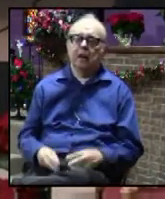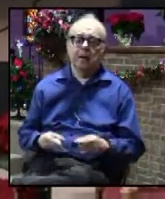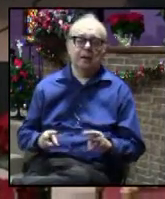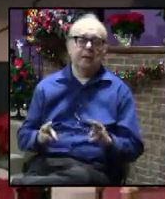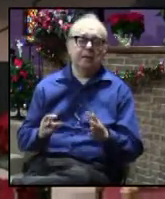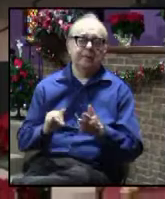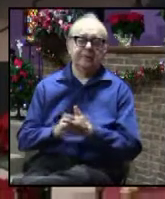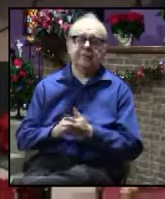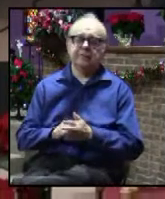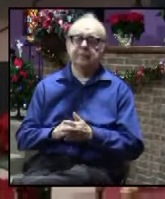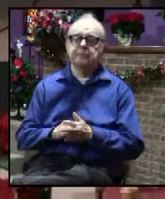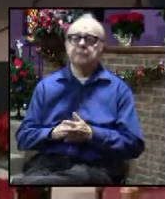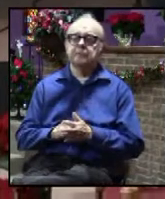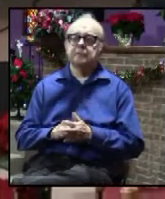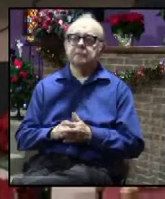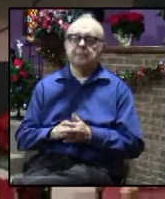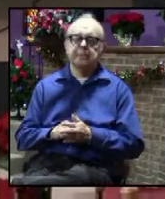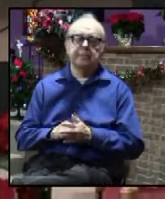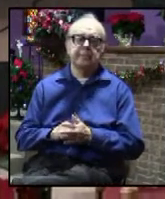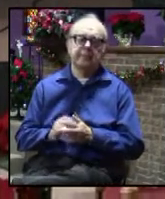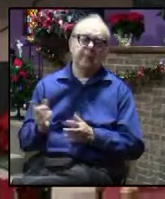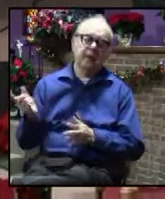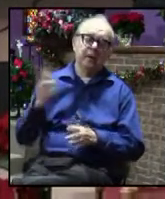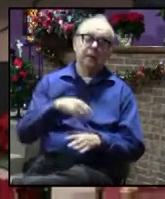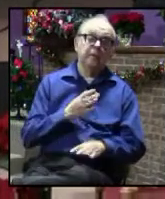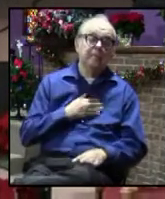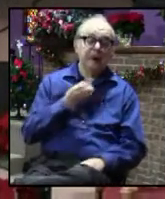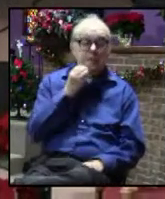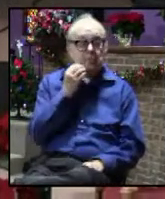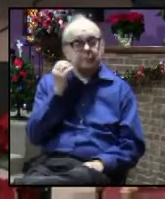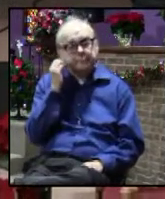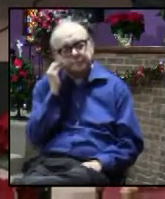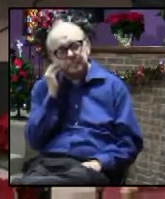is this. You're going to come to my house.